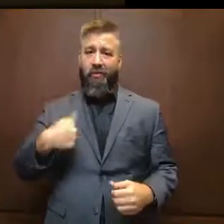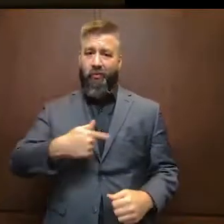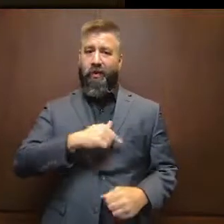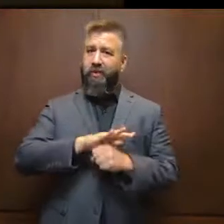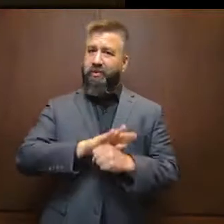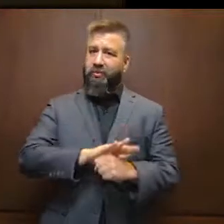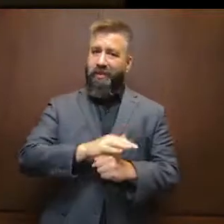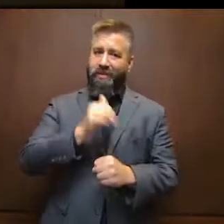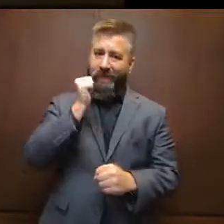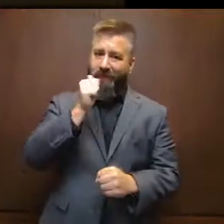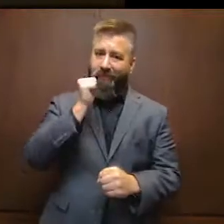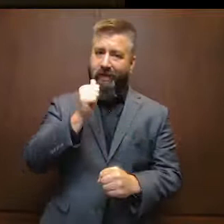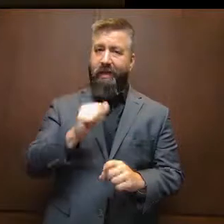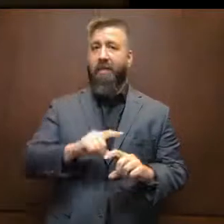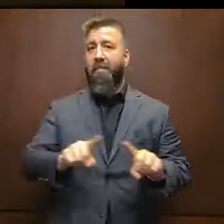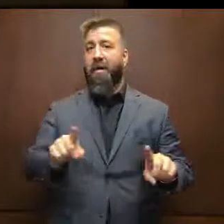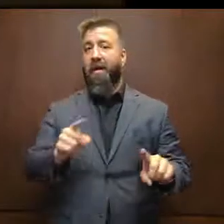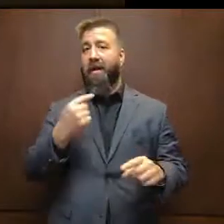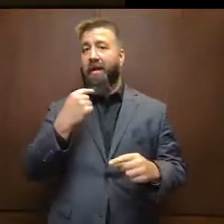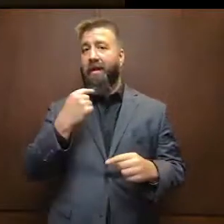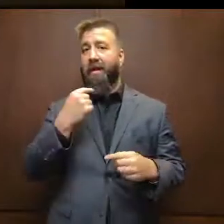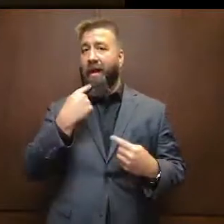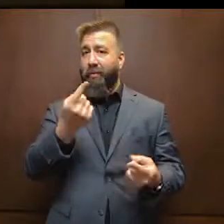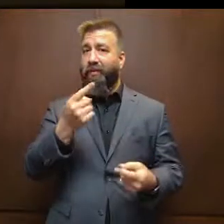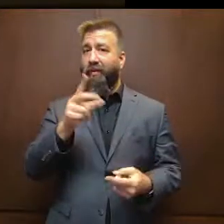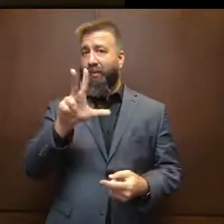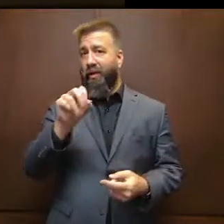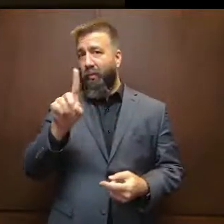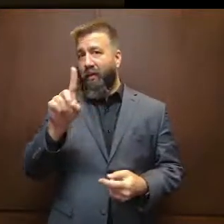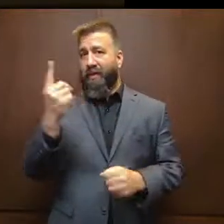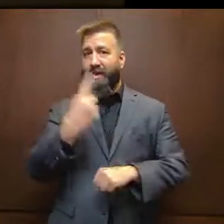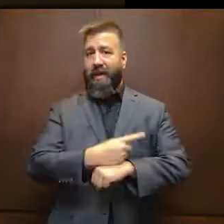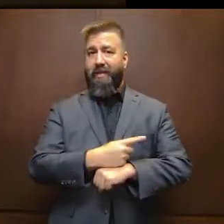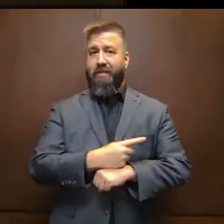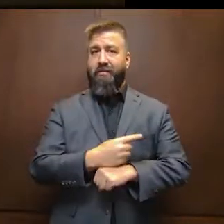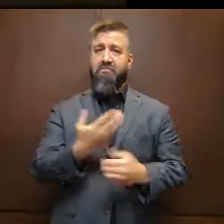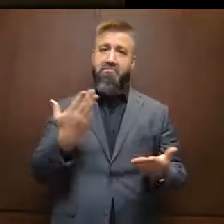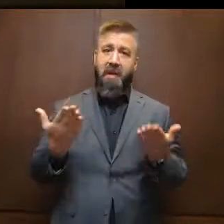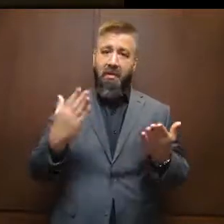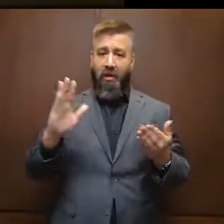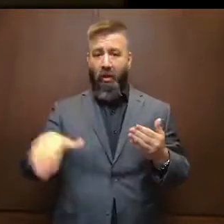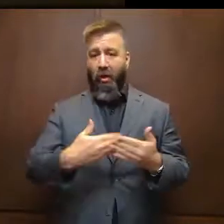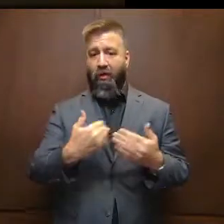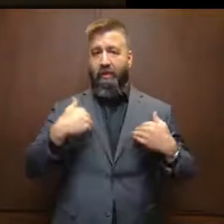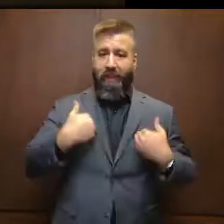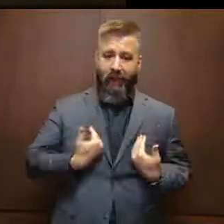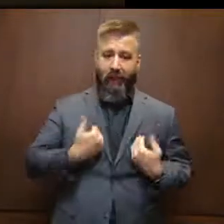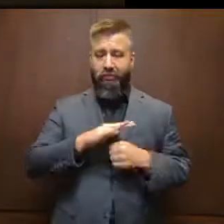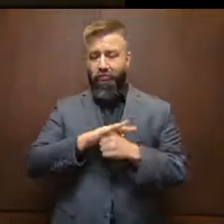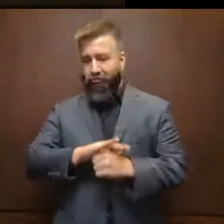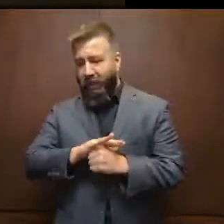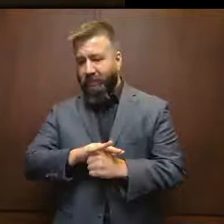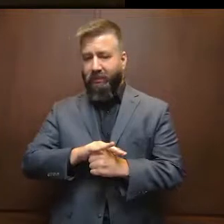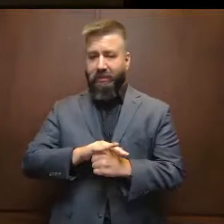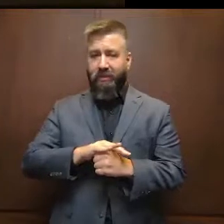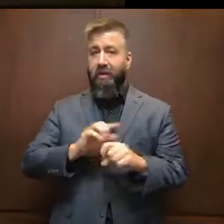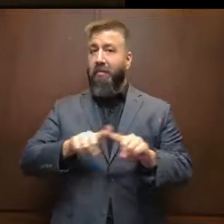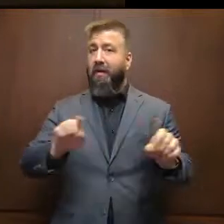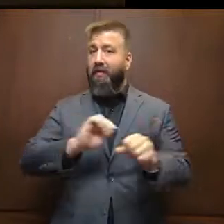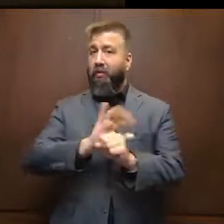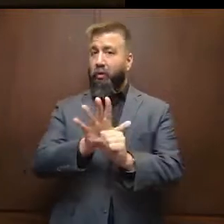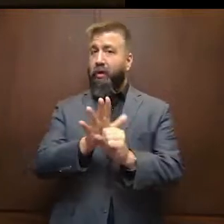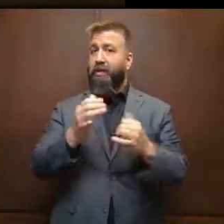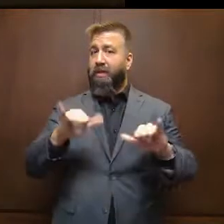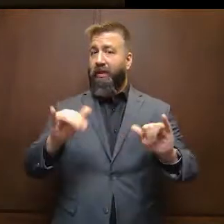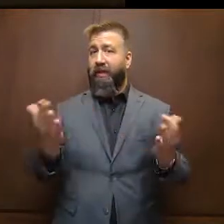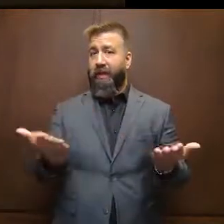it every day, but as I've said for 301 days, we may all be tired, we may all be stressed out about it, but the virus is still here.